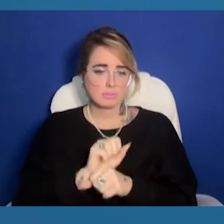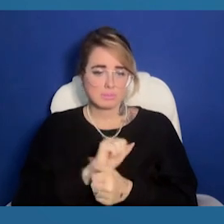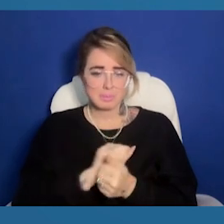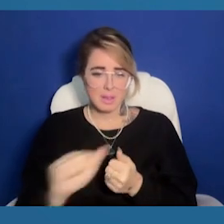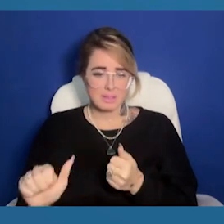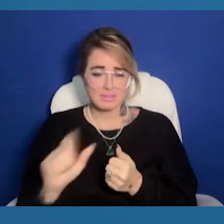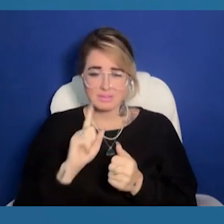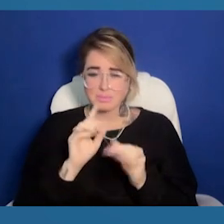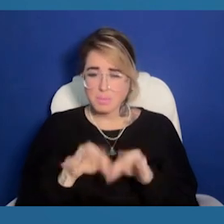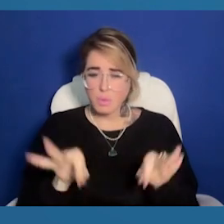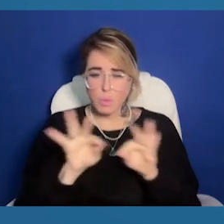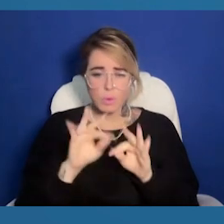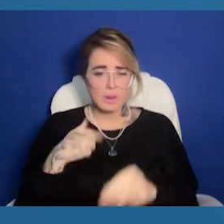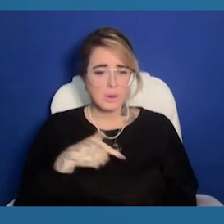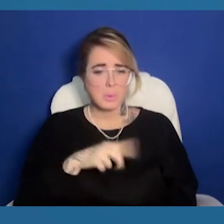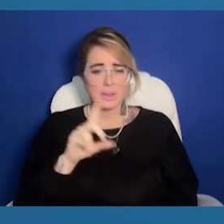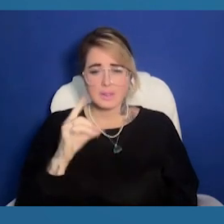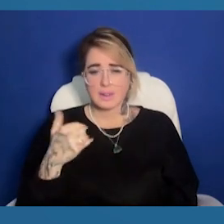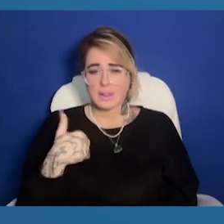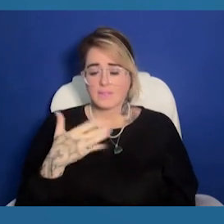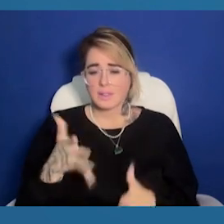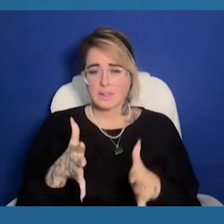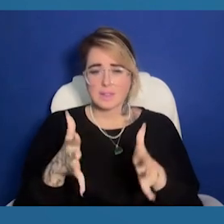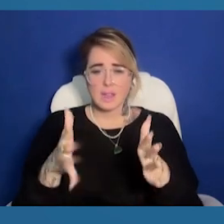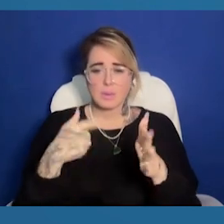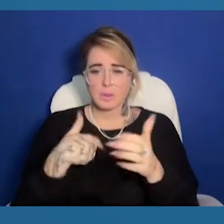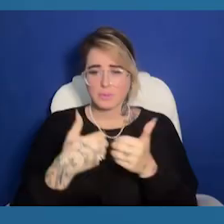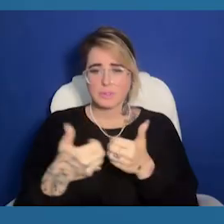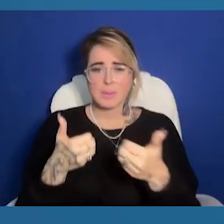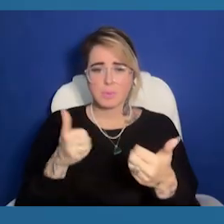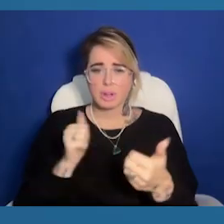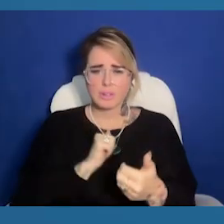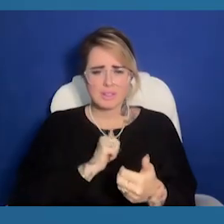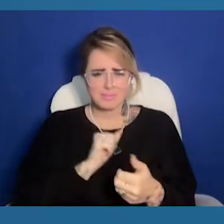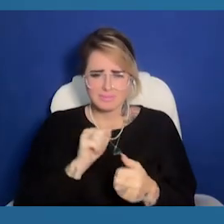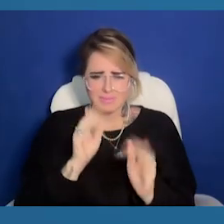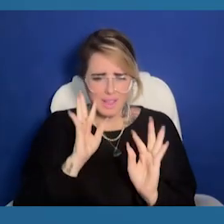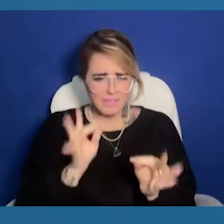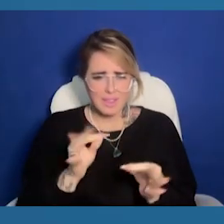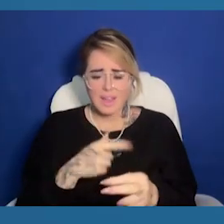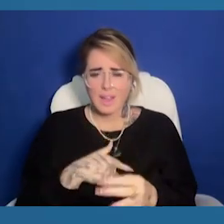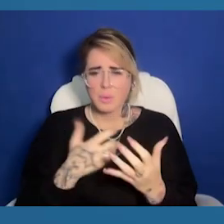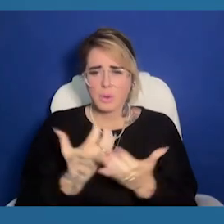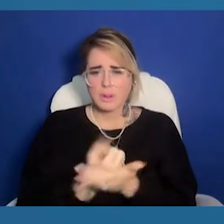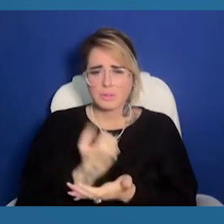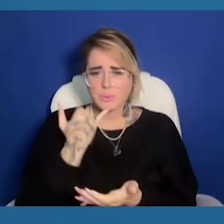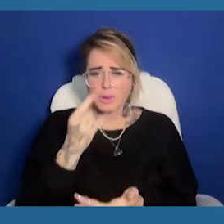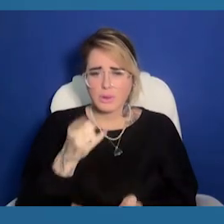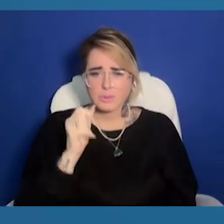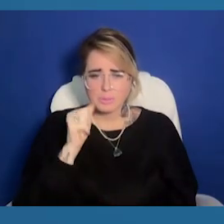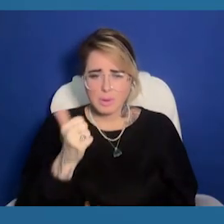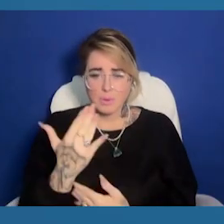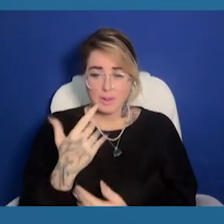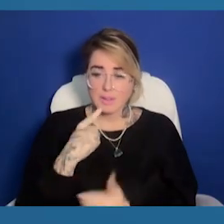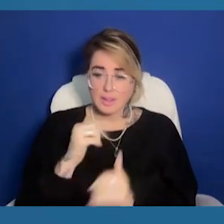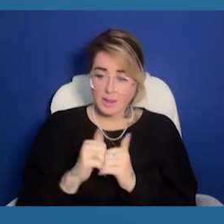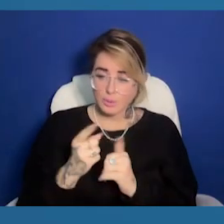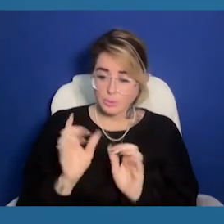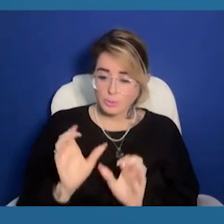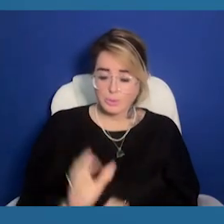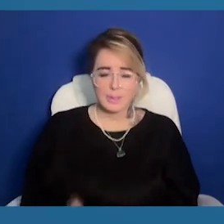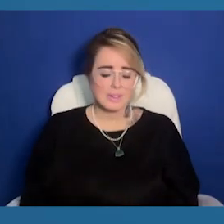And yes, we did have anxiety when we had to separate ourselves. There's no doubt. I felt like calling you the next morning and saying, how are you doing? You know,